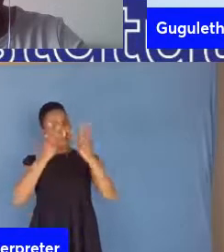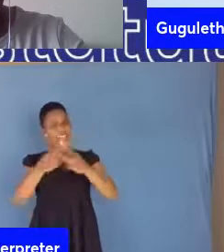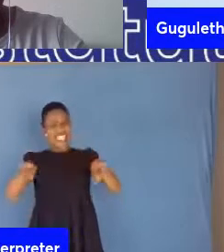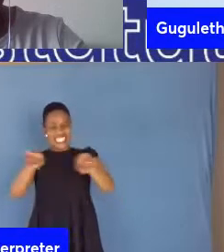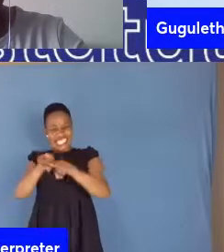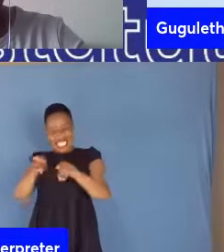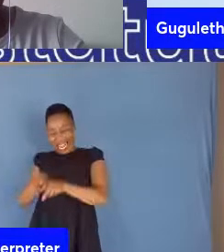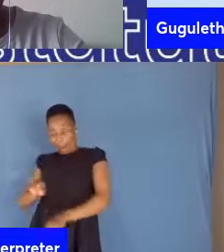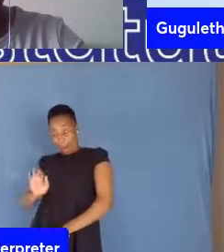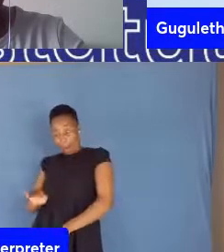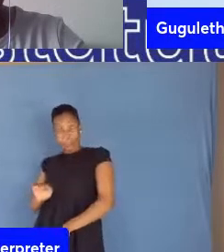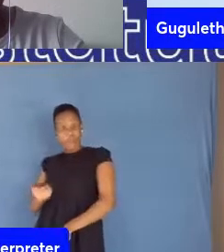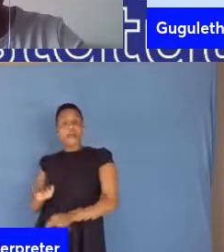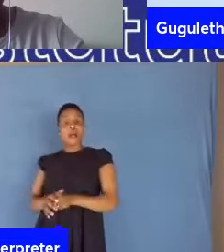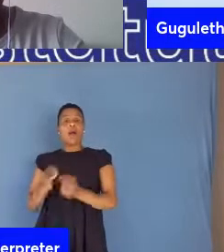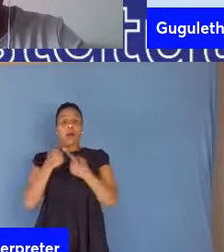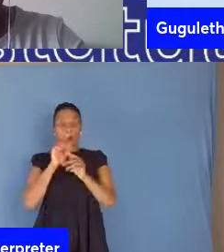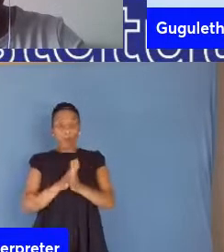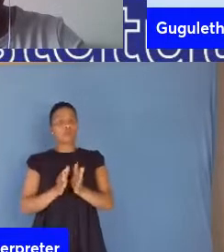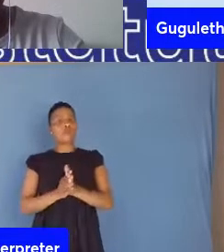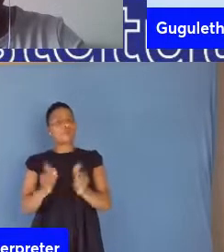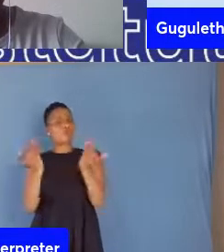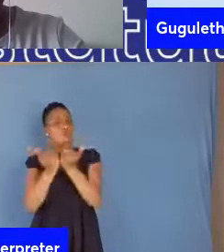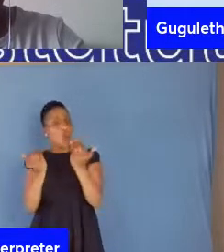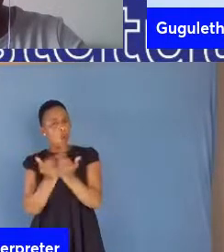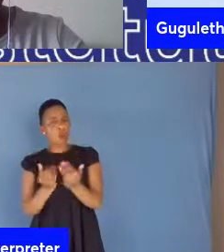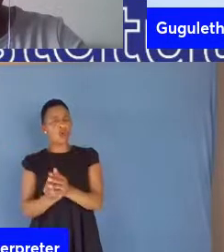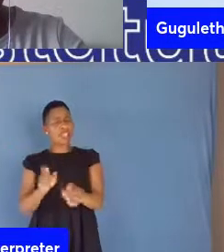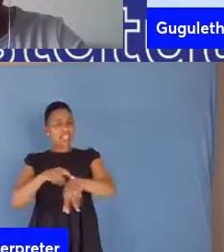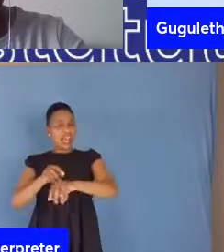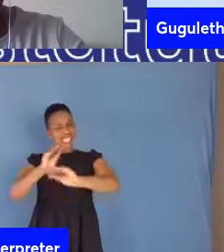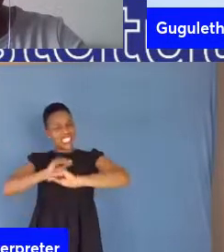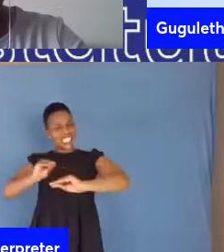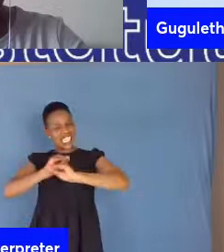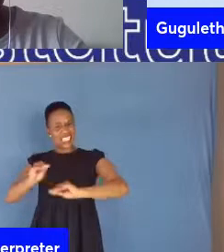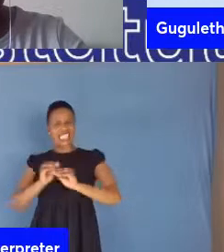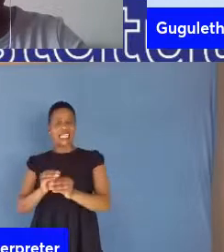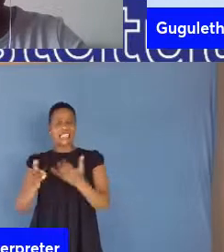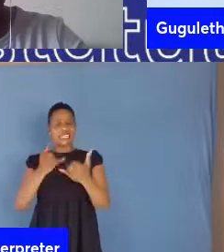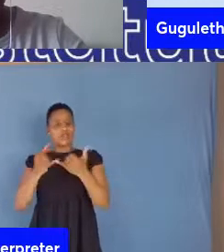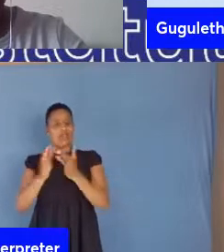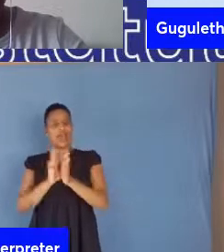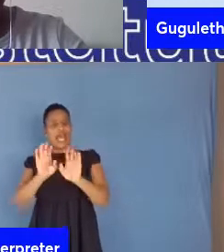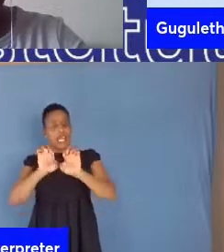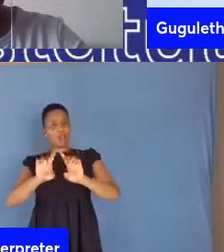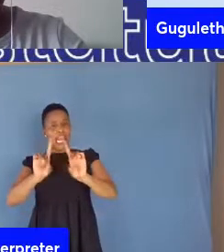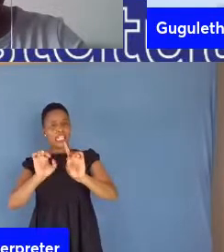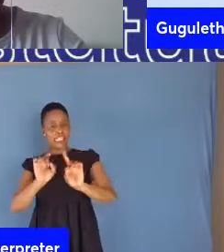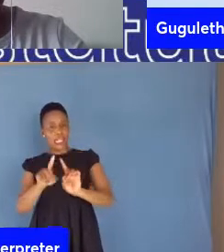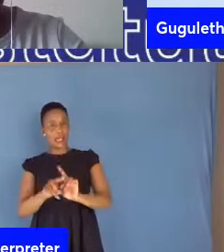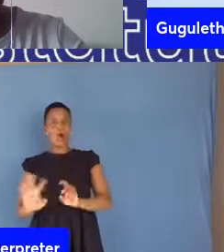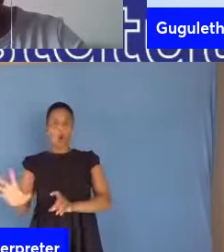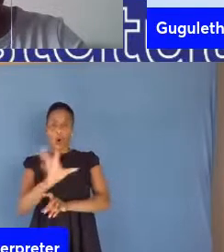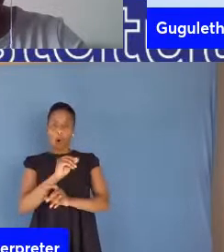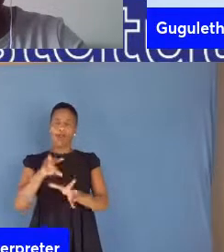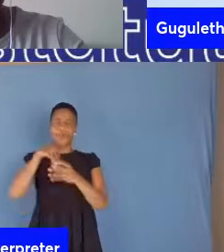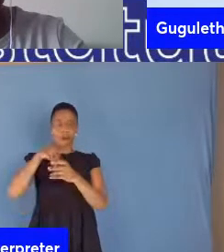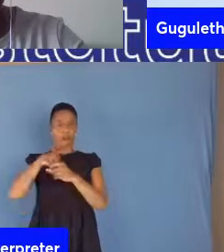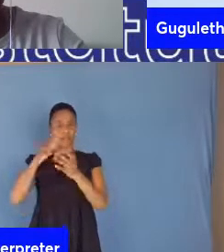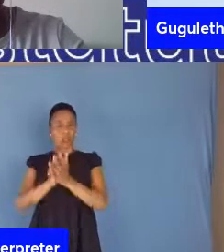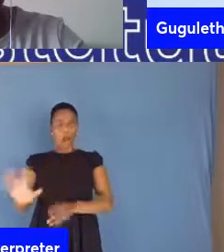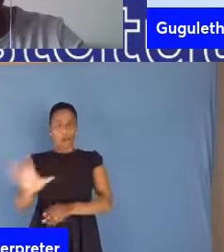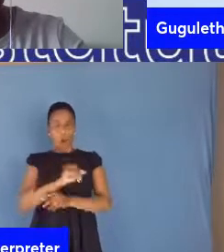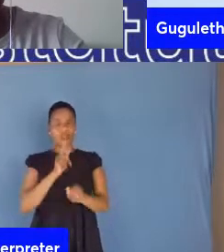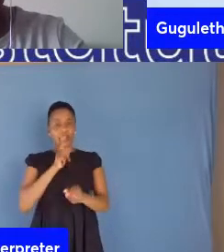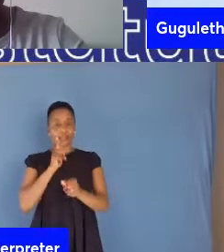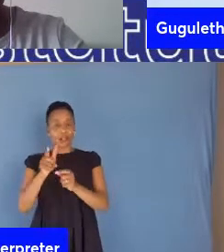in schools. When we have ALO, when we're teaching sexual education, everyone is being taught about their body. Everyone is being taught what their body does. Everyone